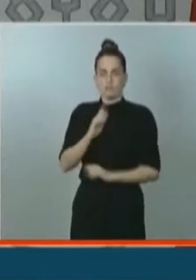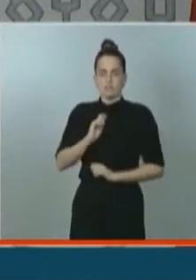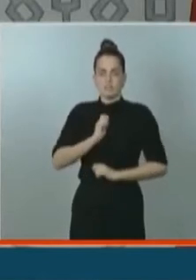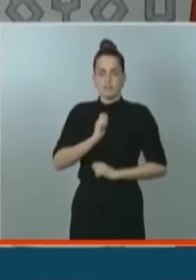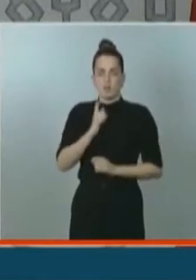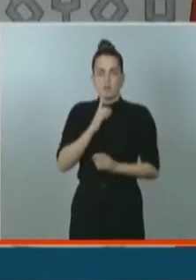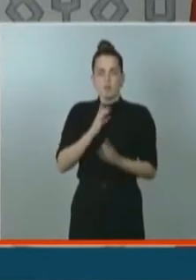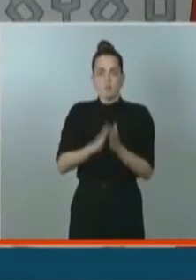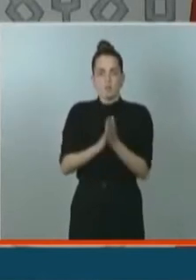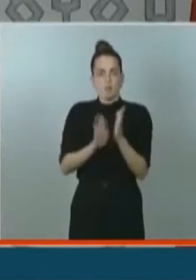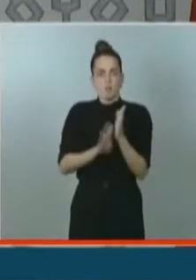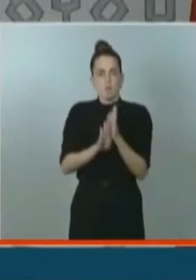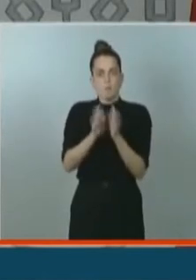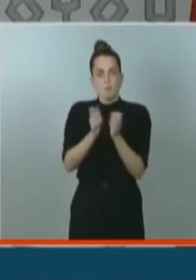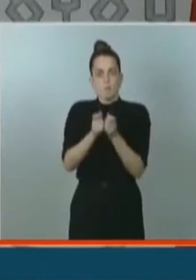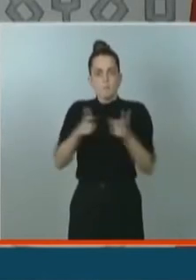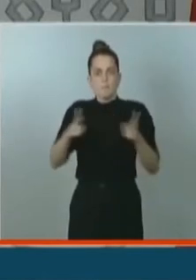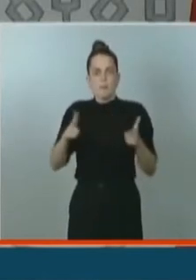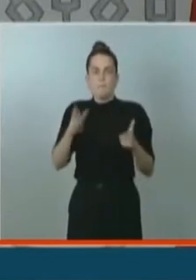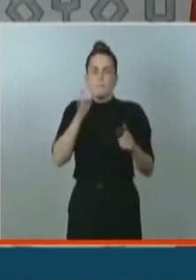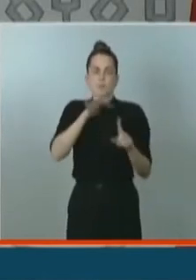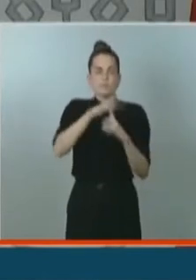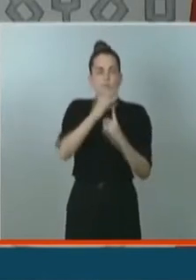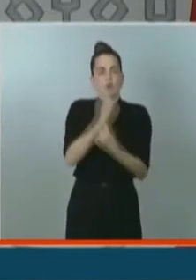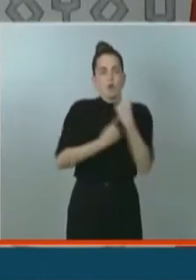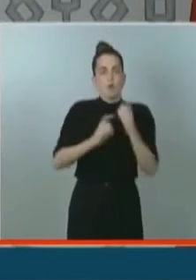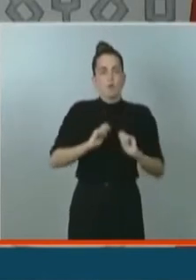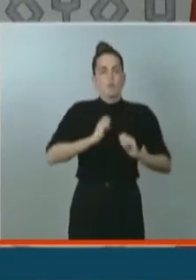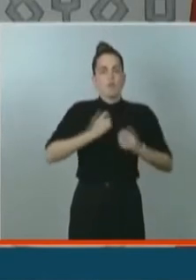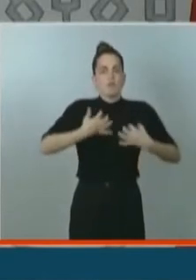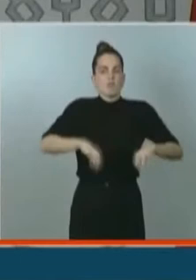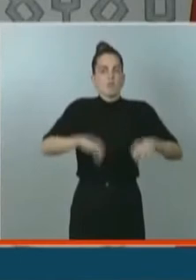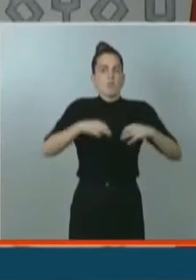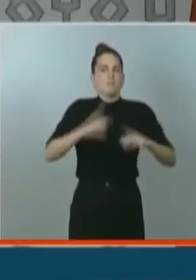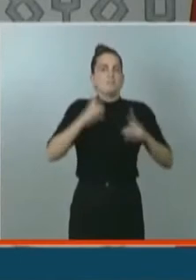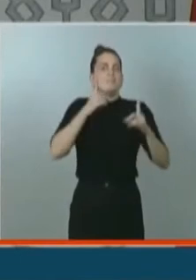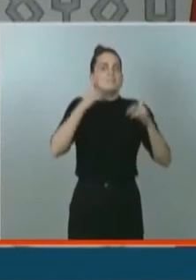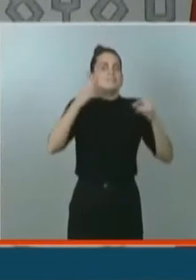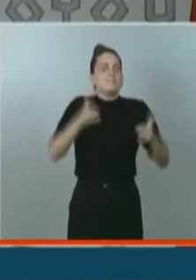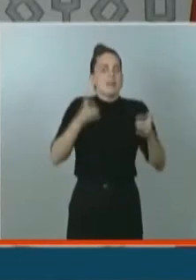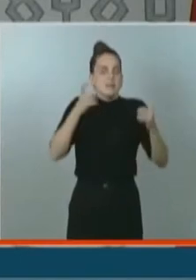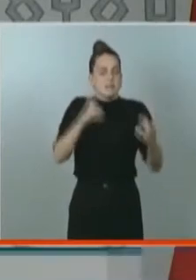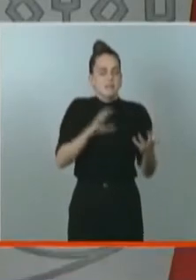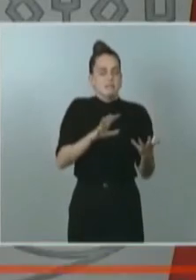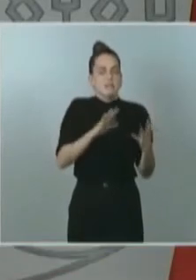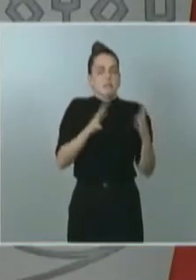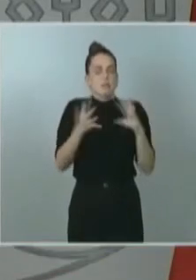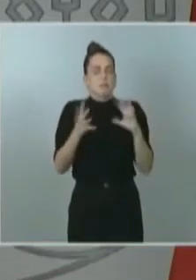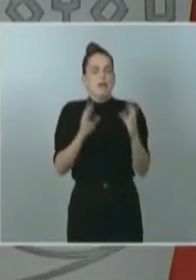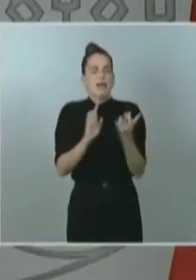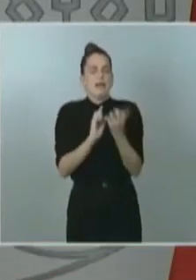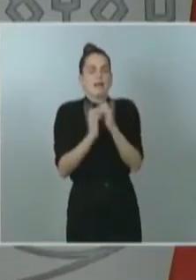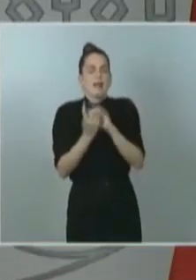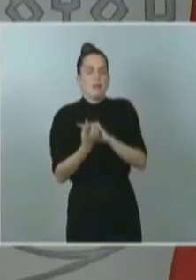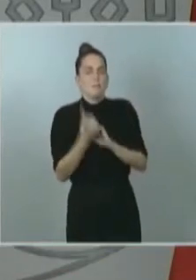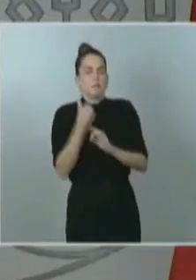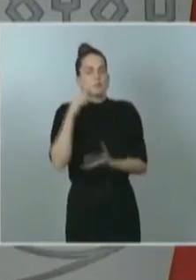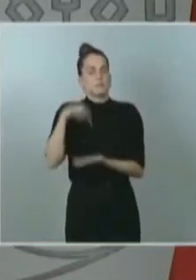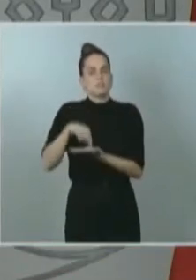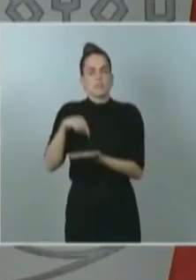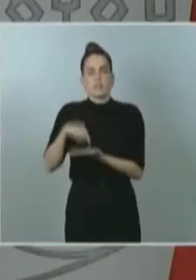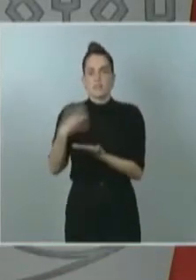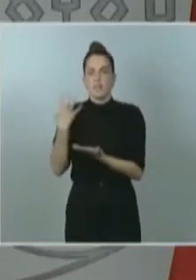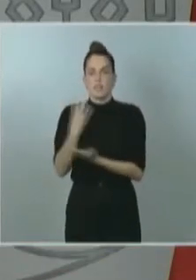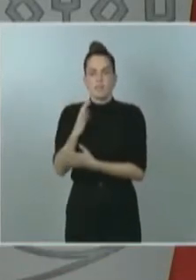of absolutely reprehensible situations that should require the unanimous condemnation, without any kind of nuance, and